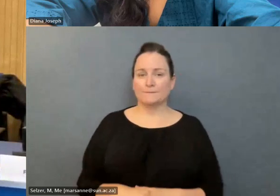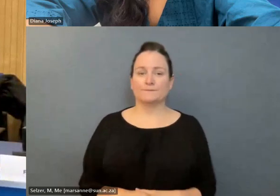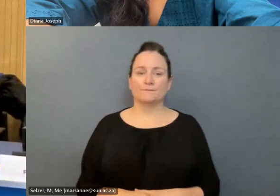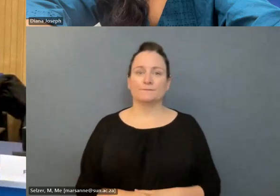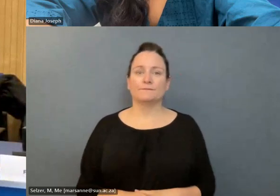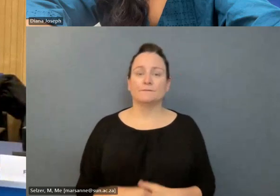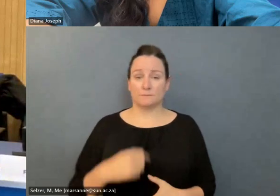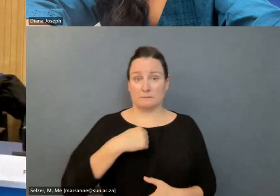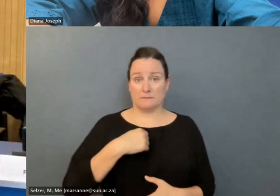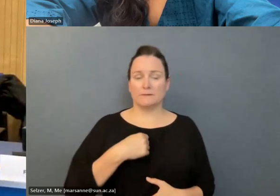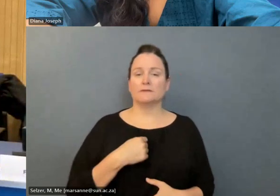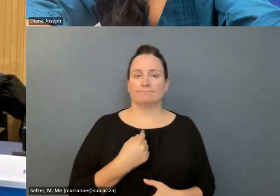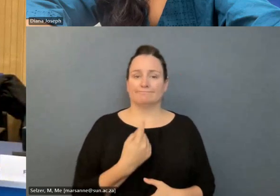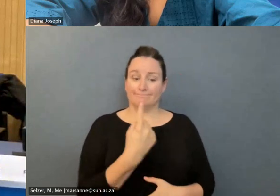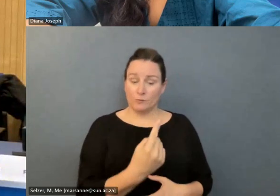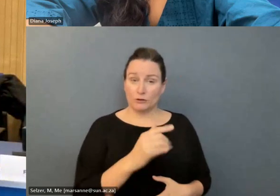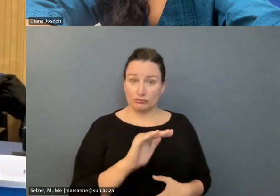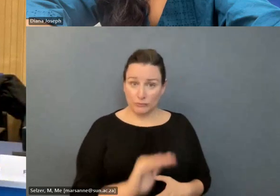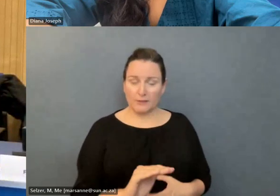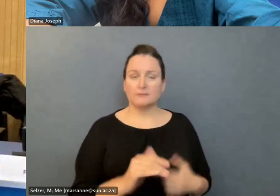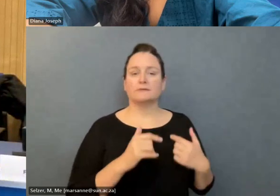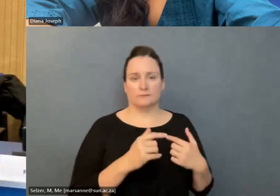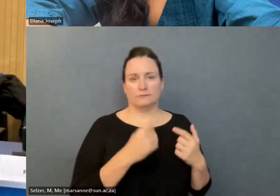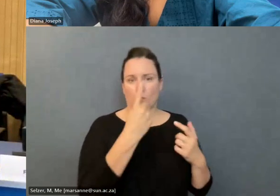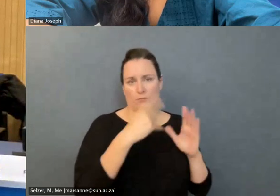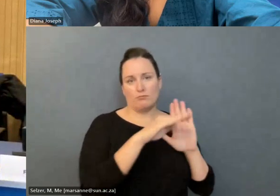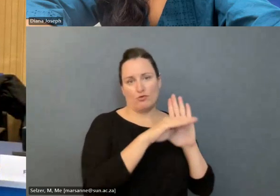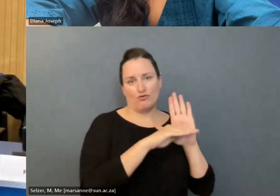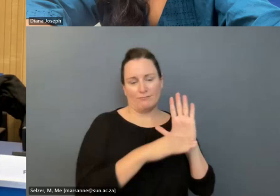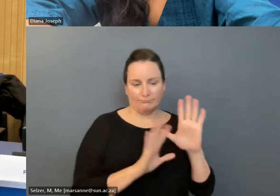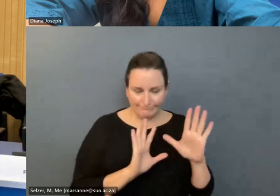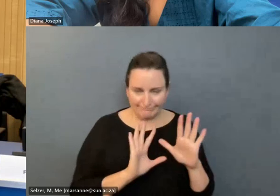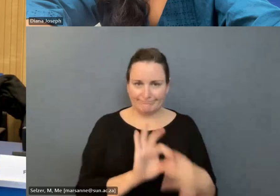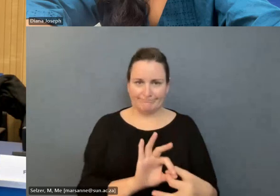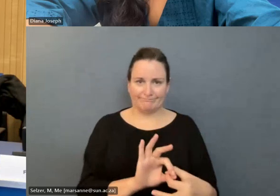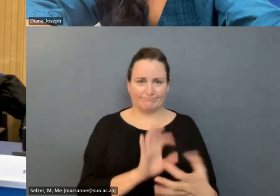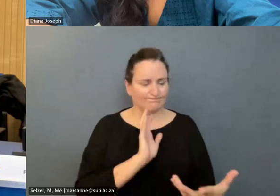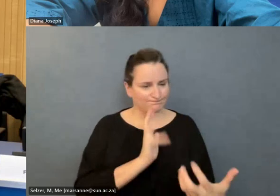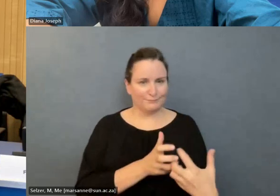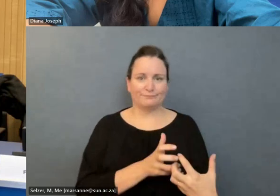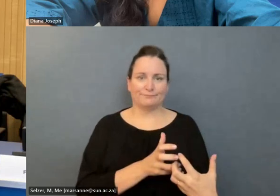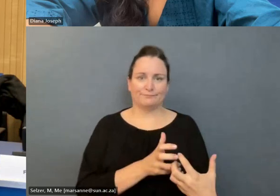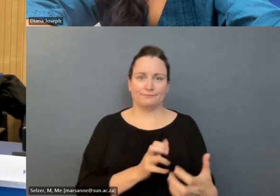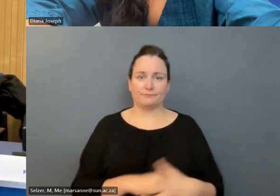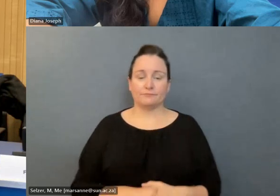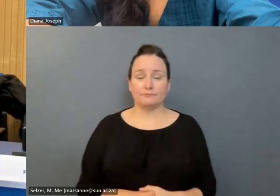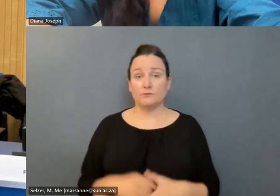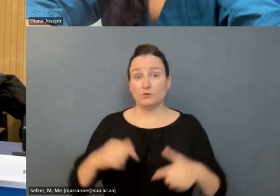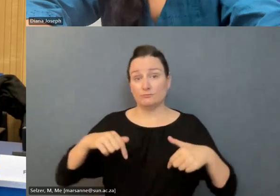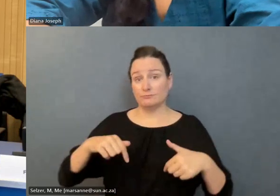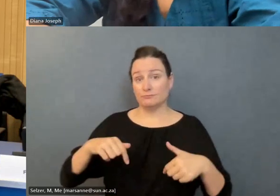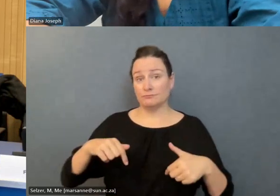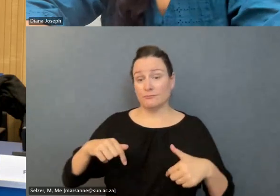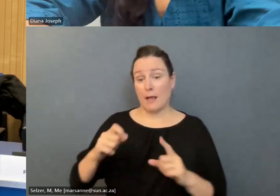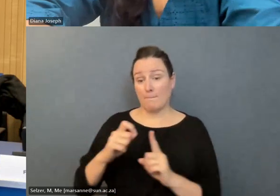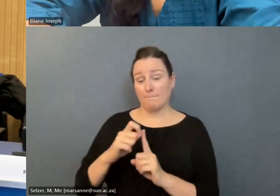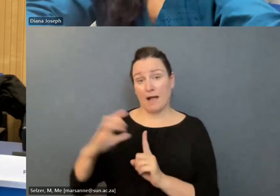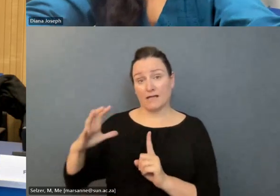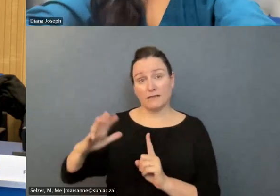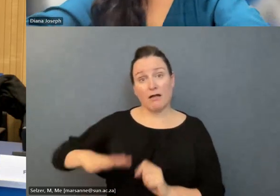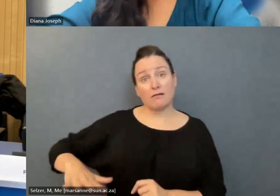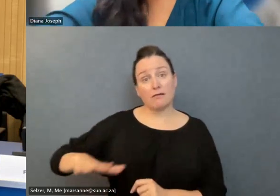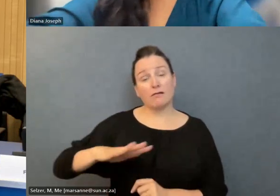child. And as you rightly mentioned, the literacy rate in Pakistan is of course very low. Hence, that is well taken care of. We